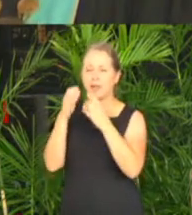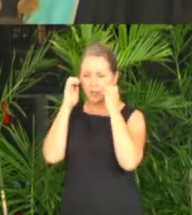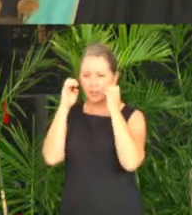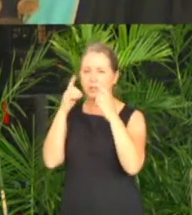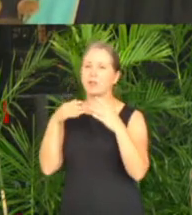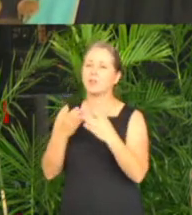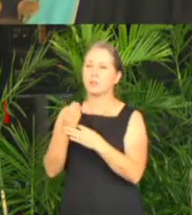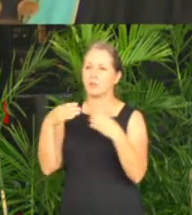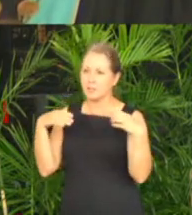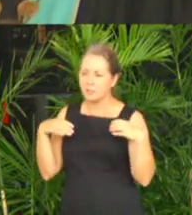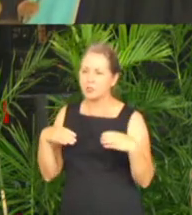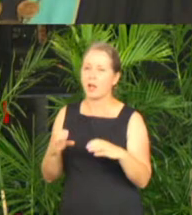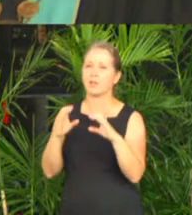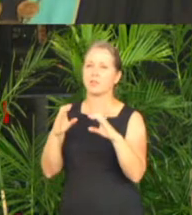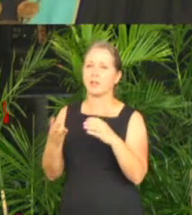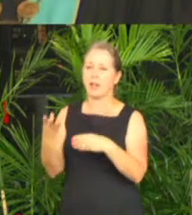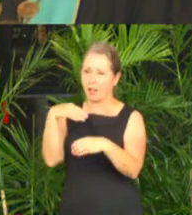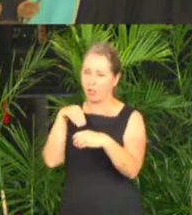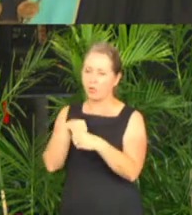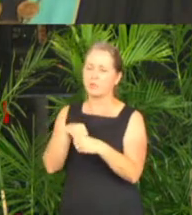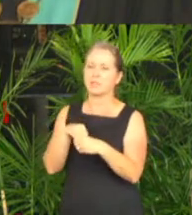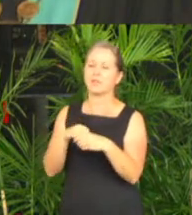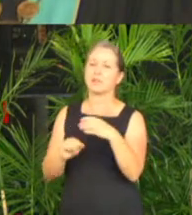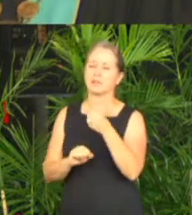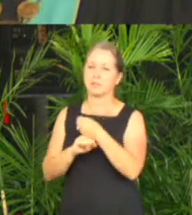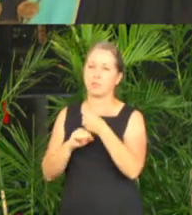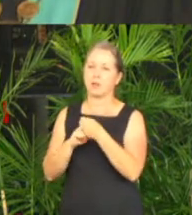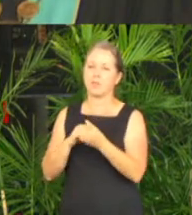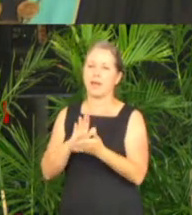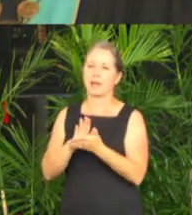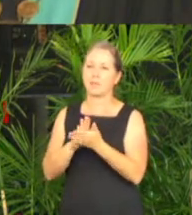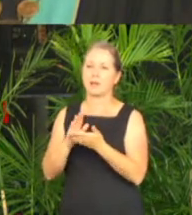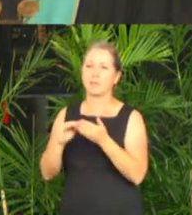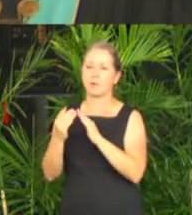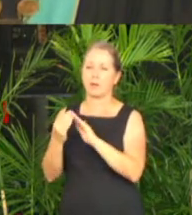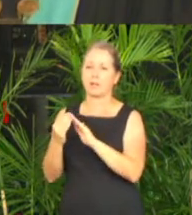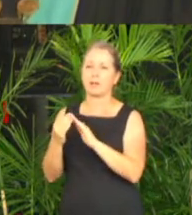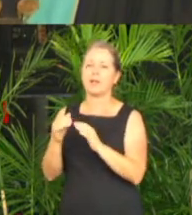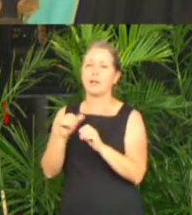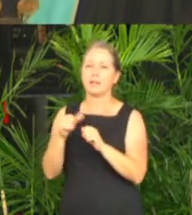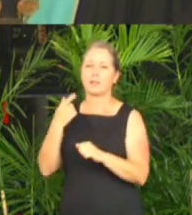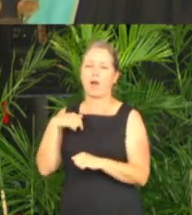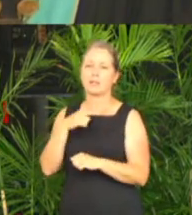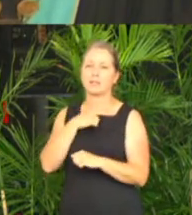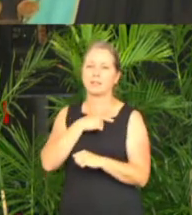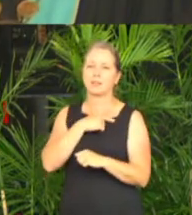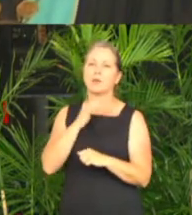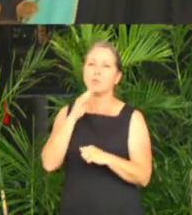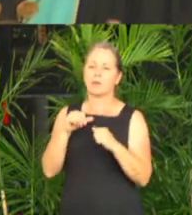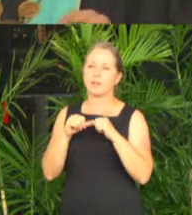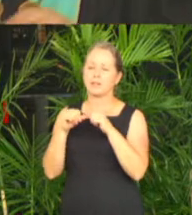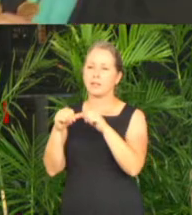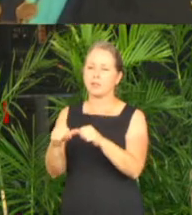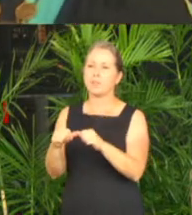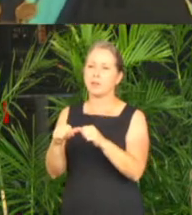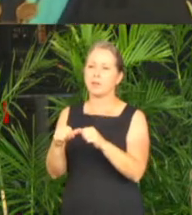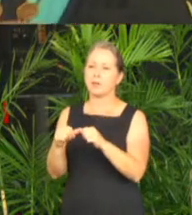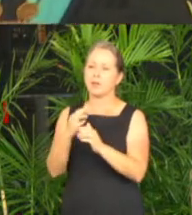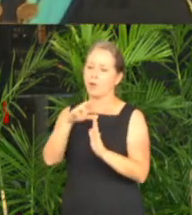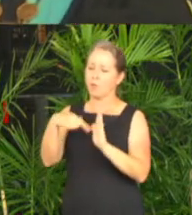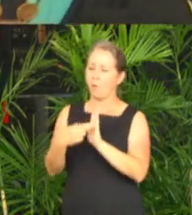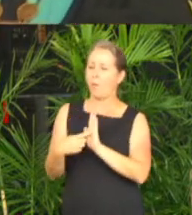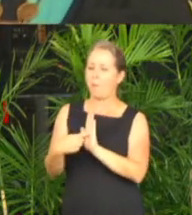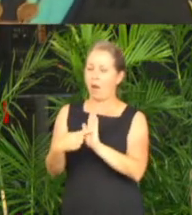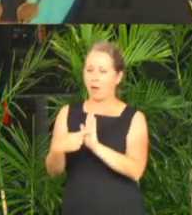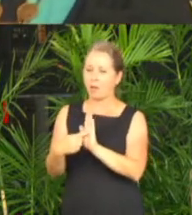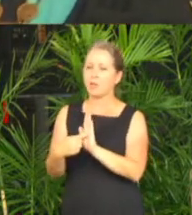challenging, inclusive, and supportive academic community. Each of us will continue to be role models